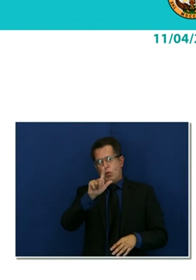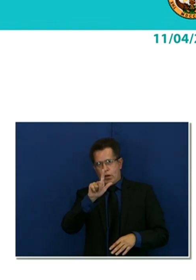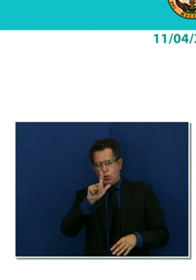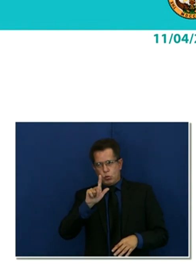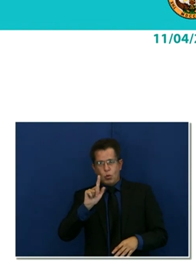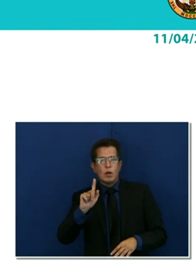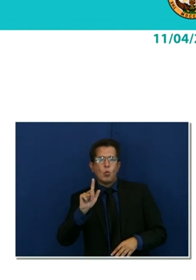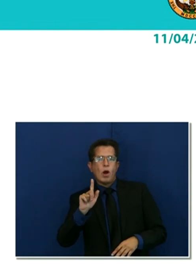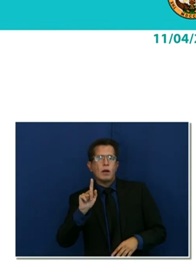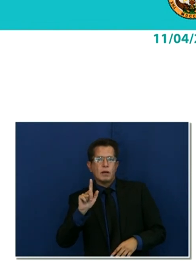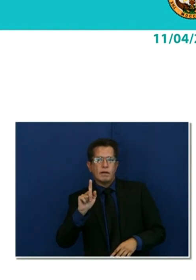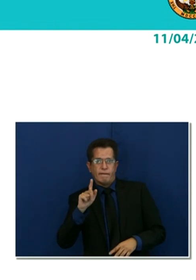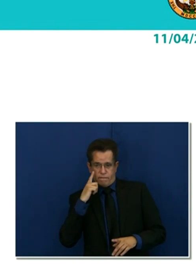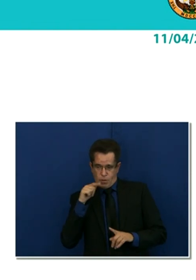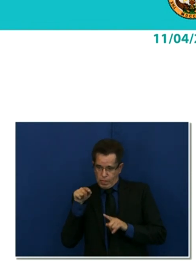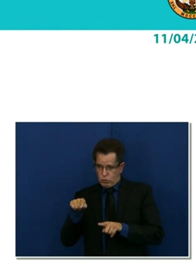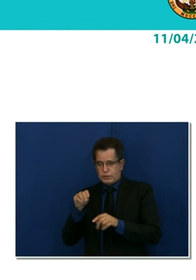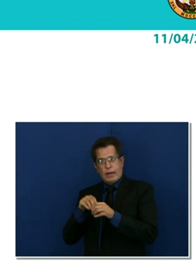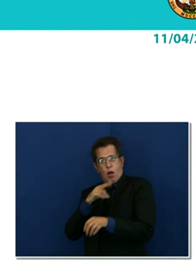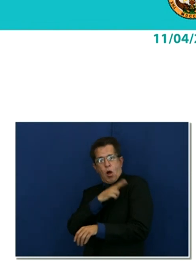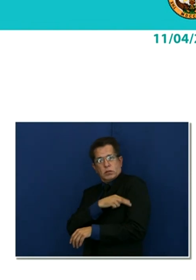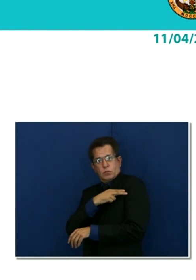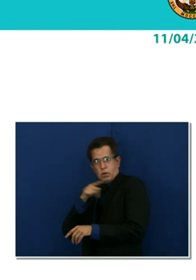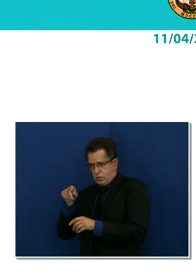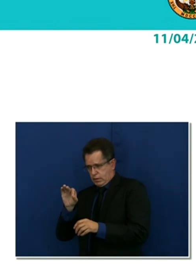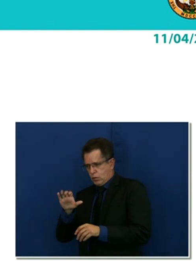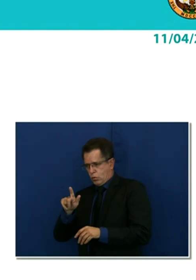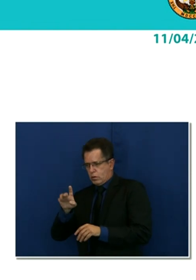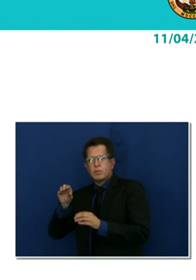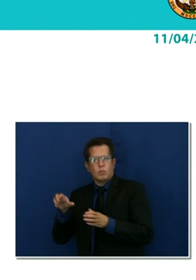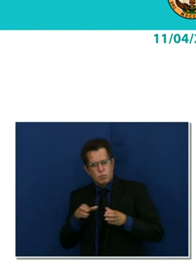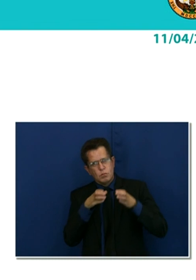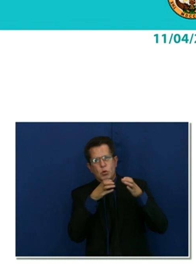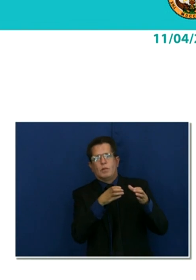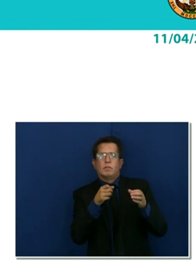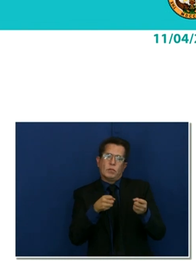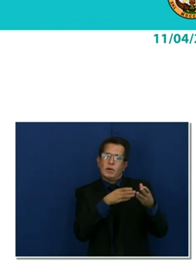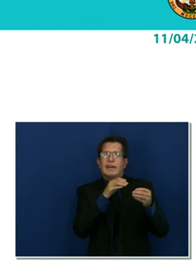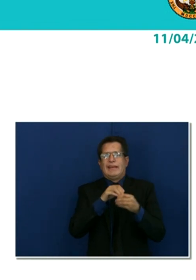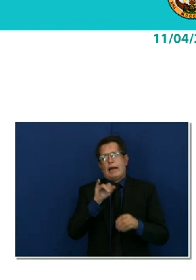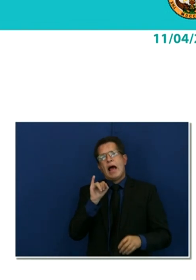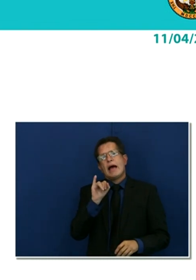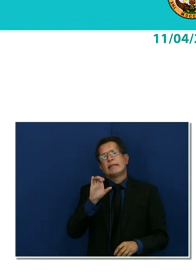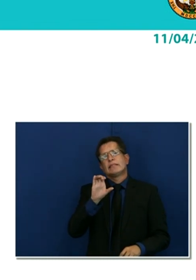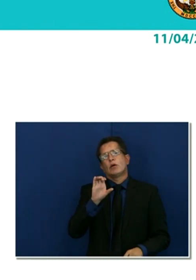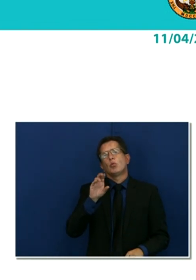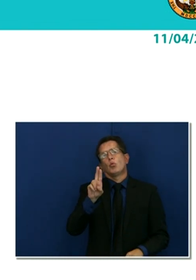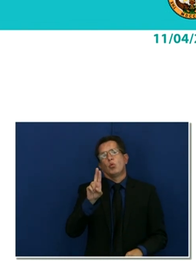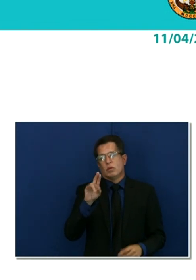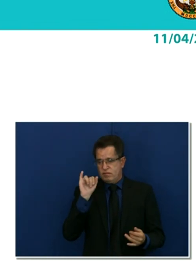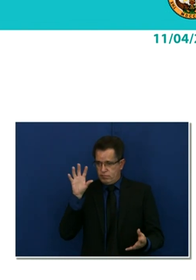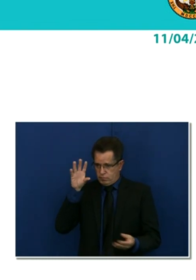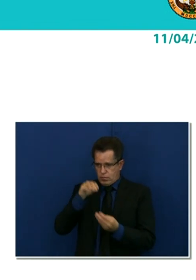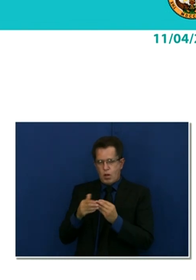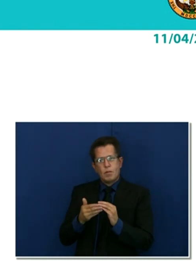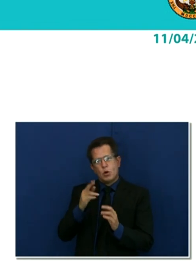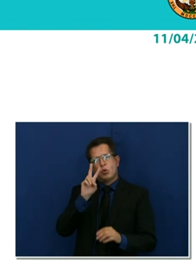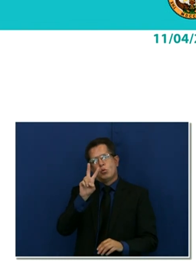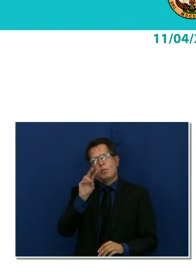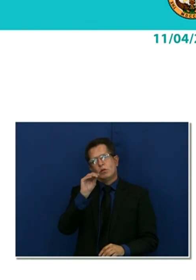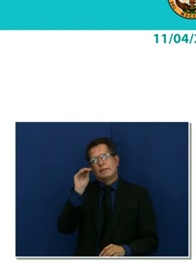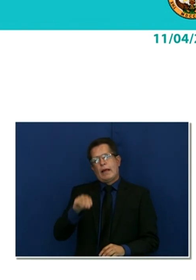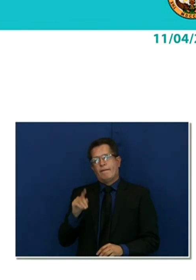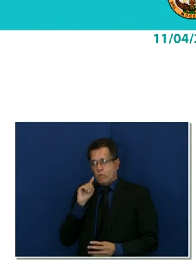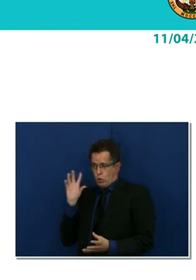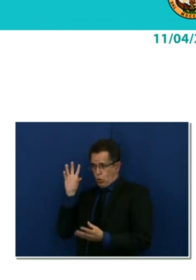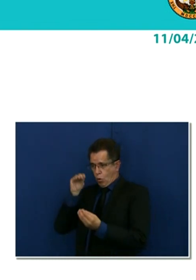921 of those that were hospitalized have been admitted to the ICU. Now, this number is approximately 2% of the total